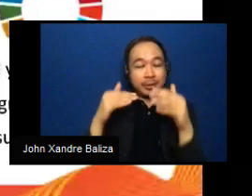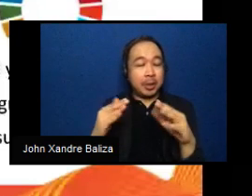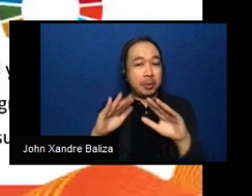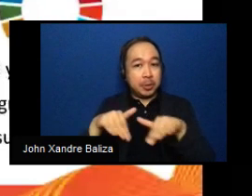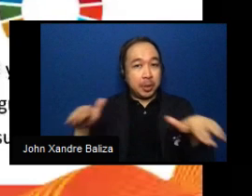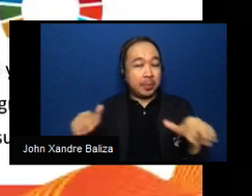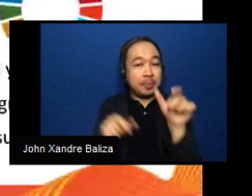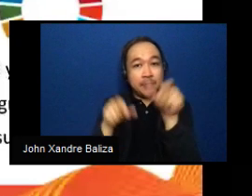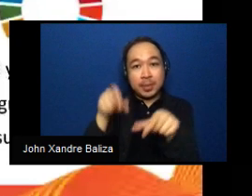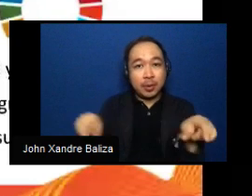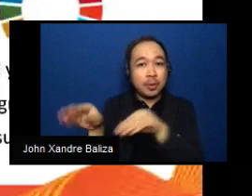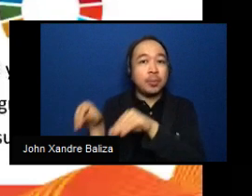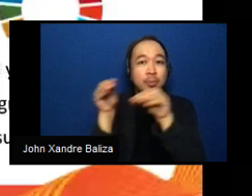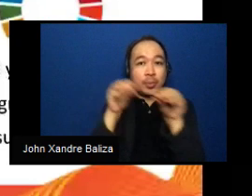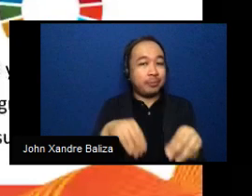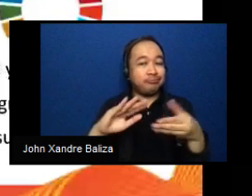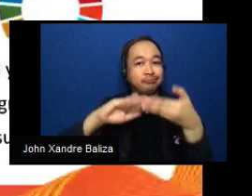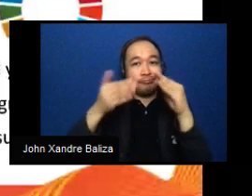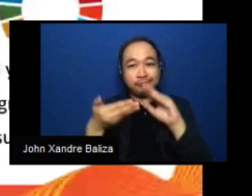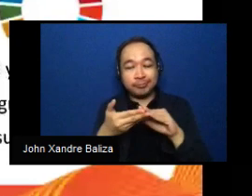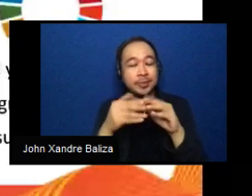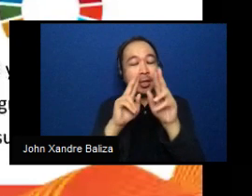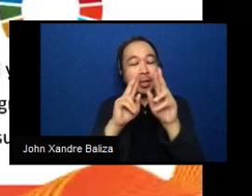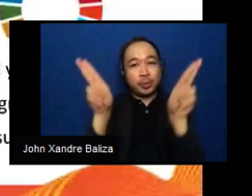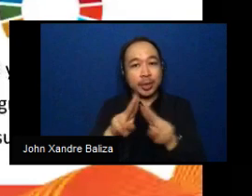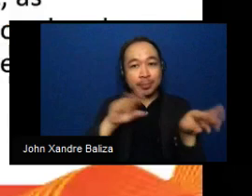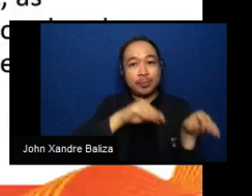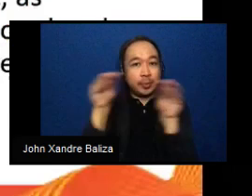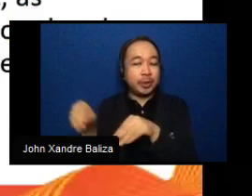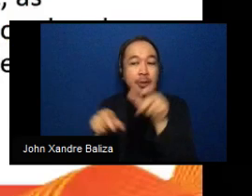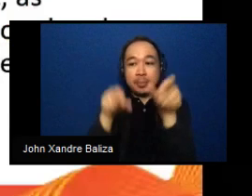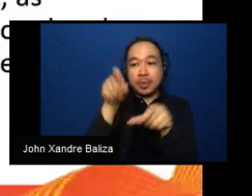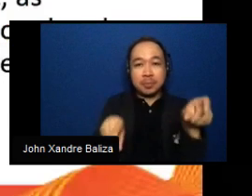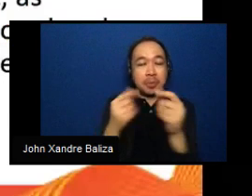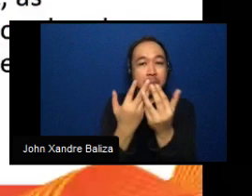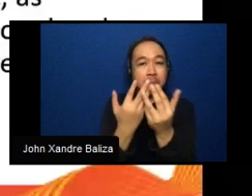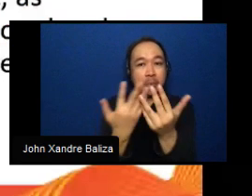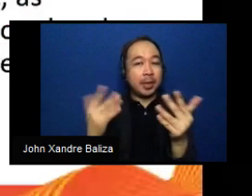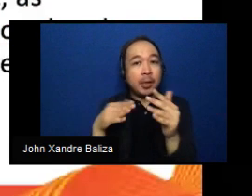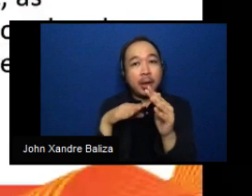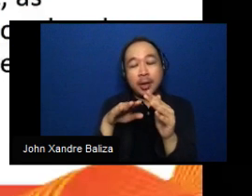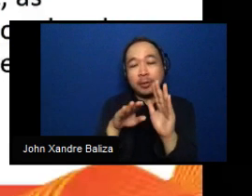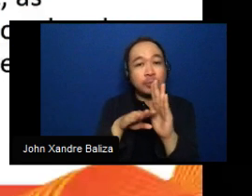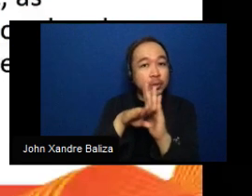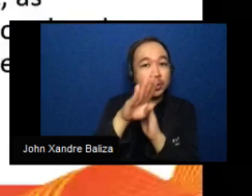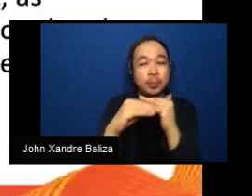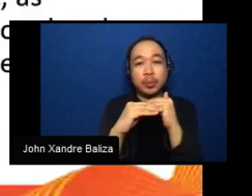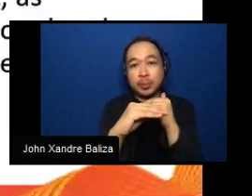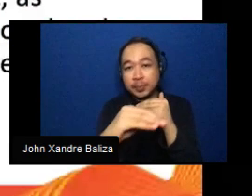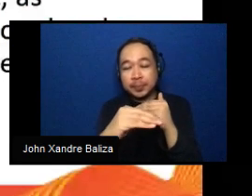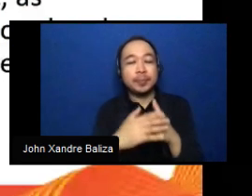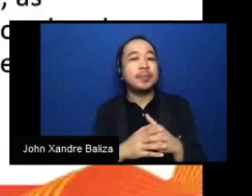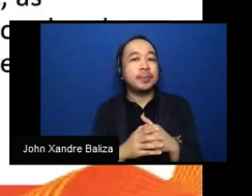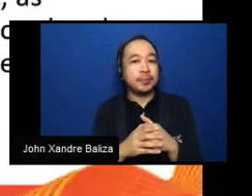migration, urbanization and international migration, population and sustainable development, and data and statistics. These priority